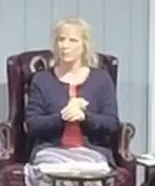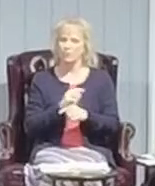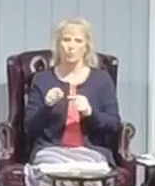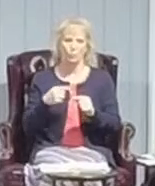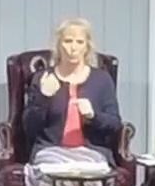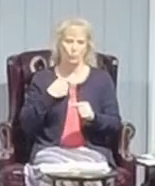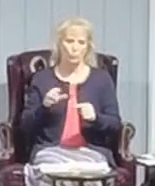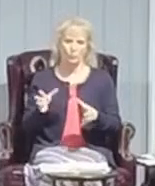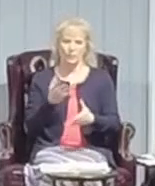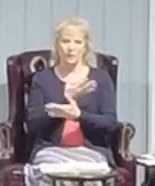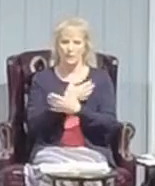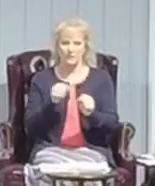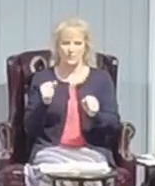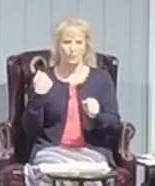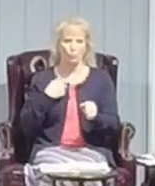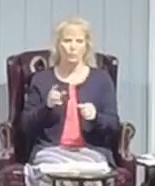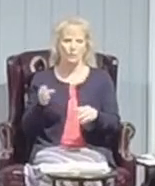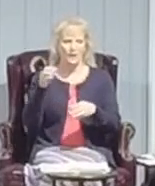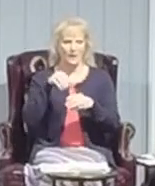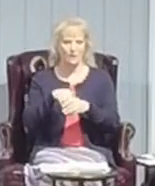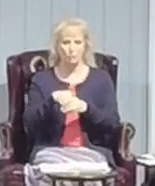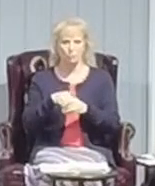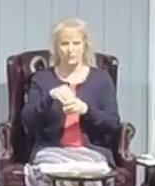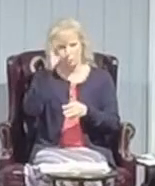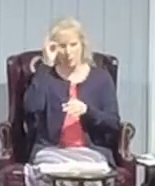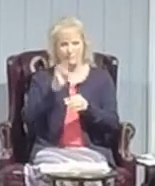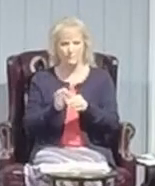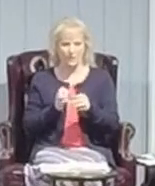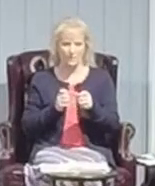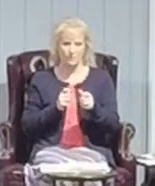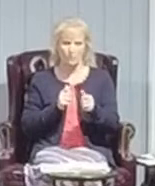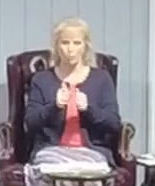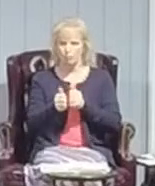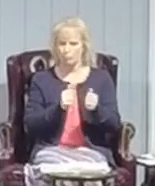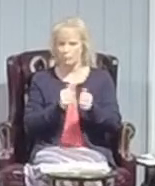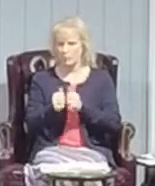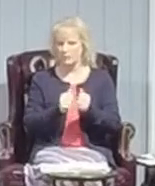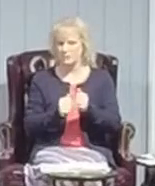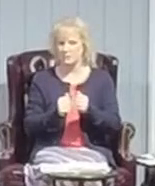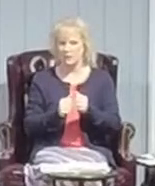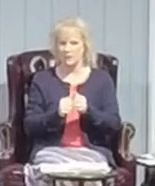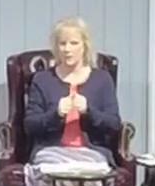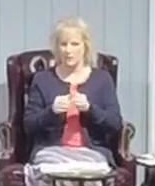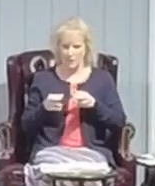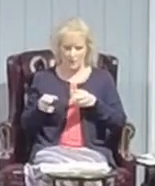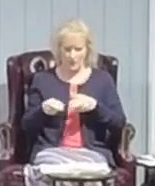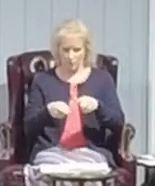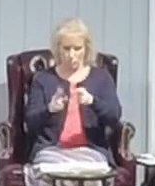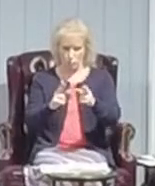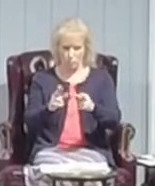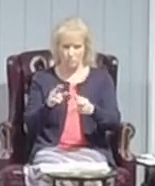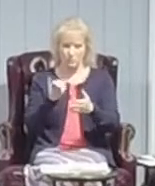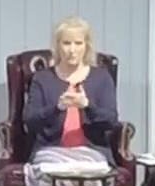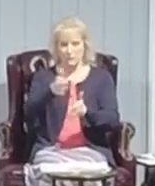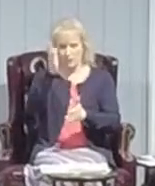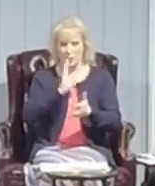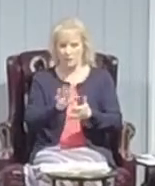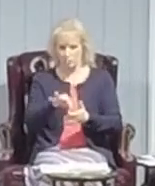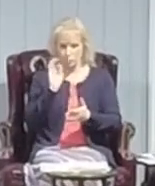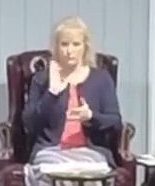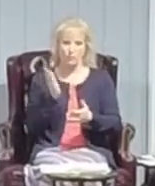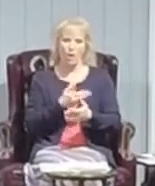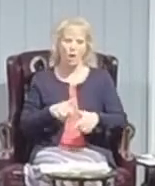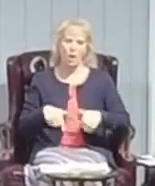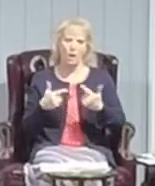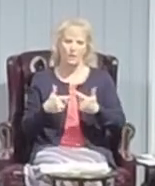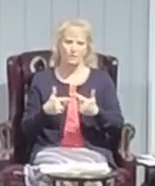entered into a race, a faith race, a course that God has chosen for our lives, a course that